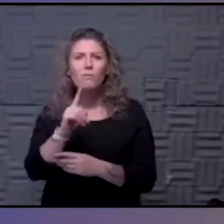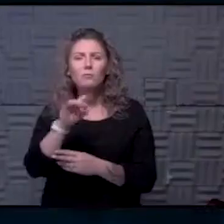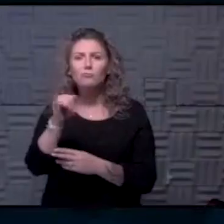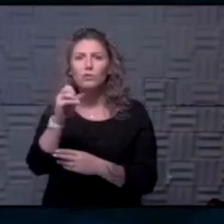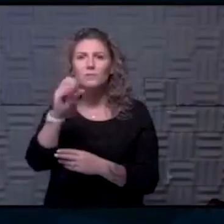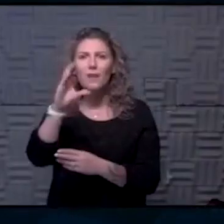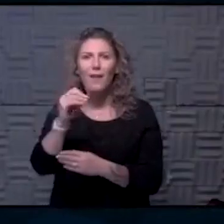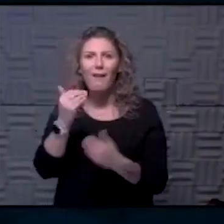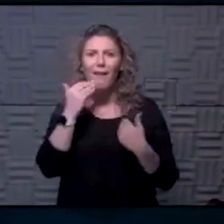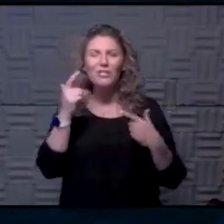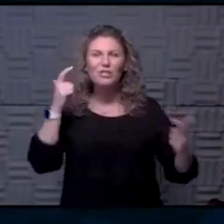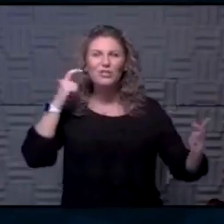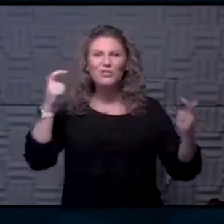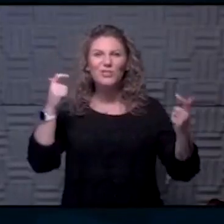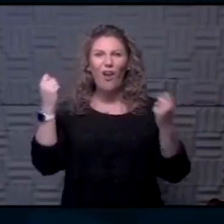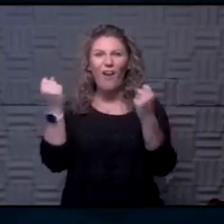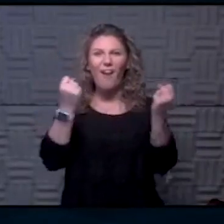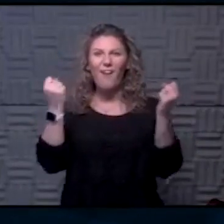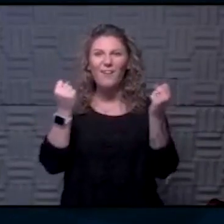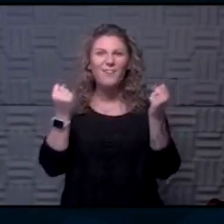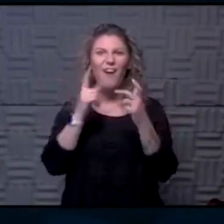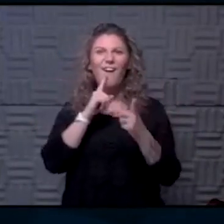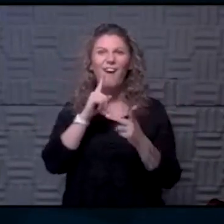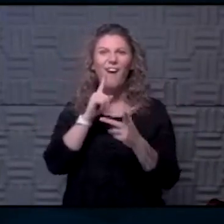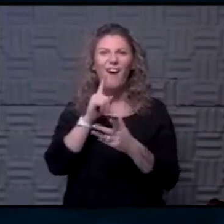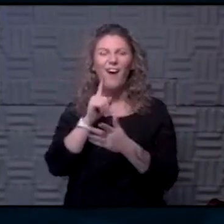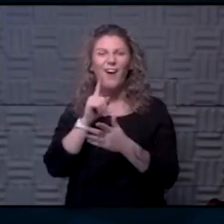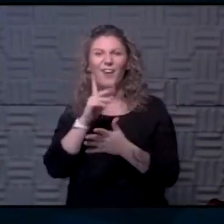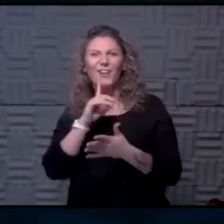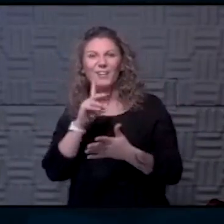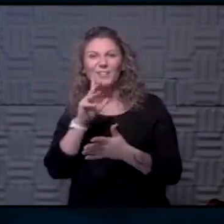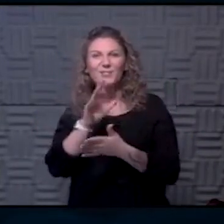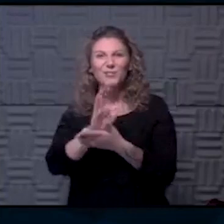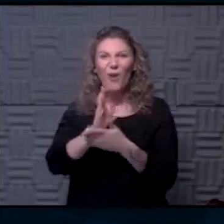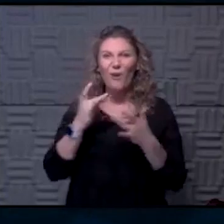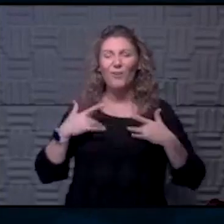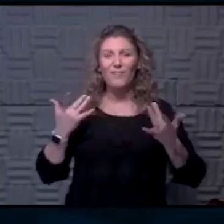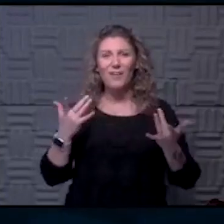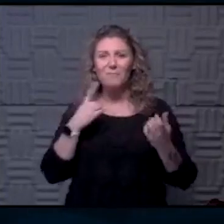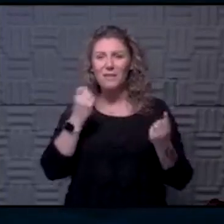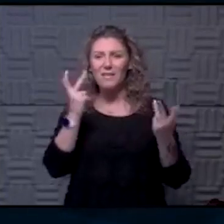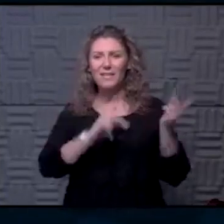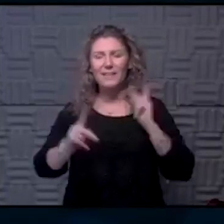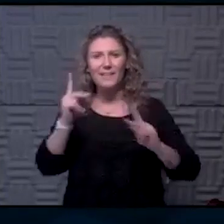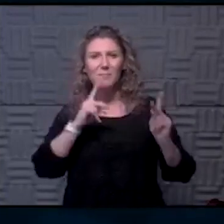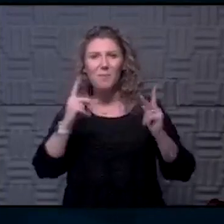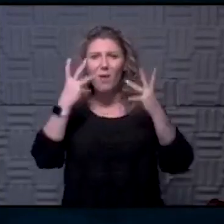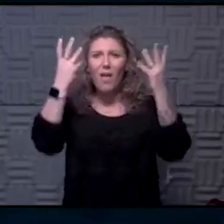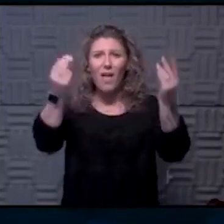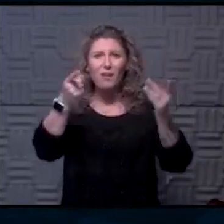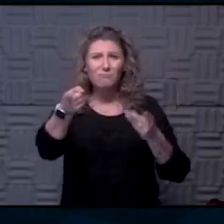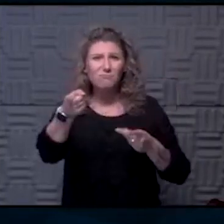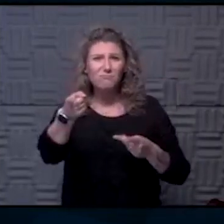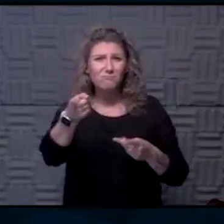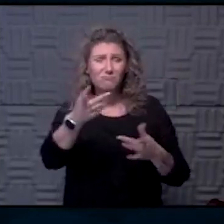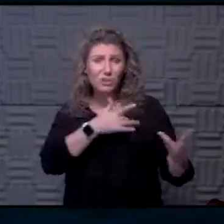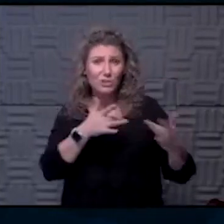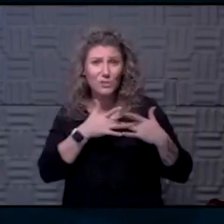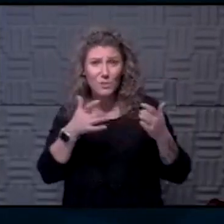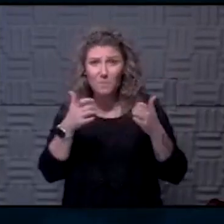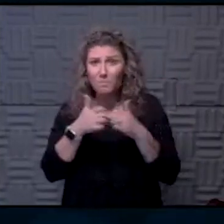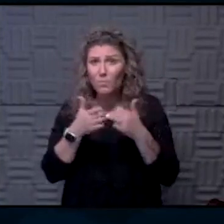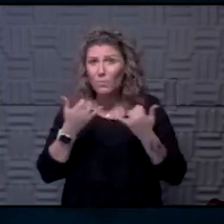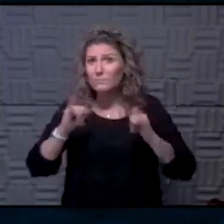big car show and a bunch of people out and about. Do those kind of things concern you at all when we still have